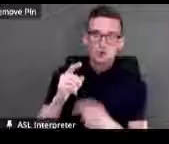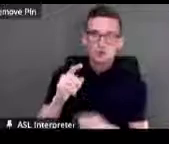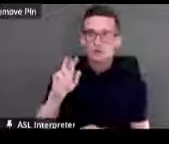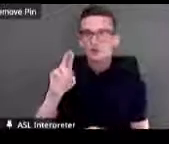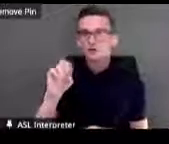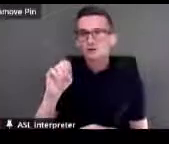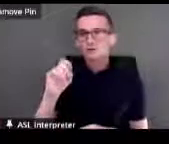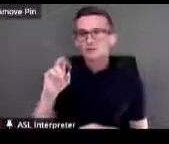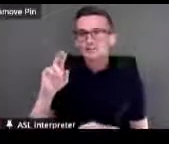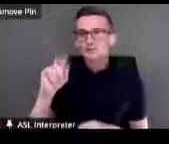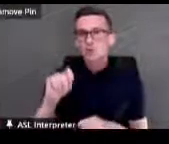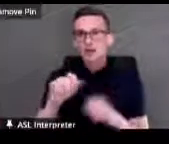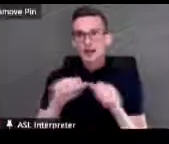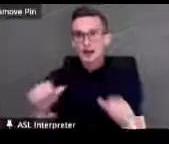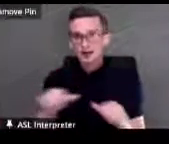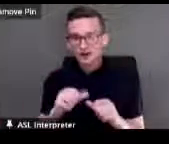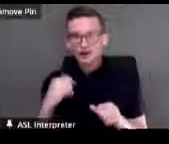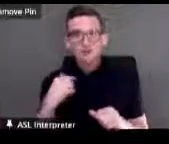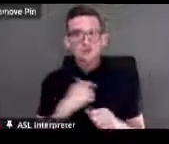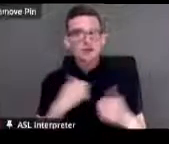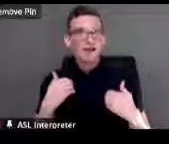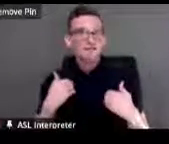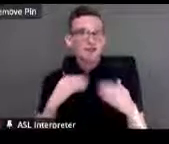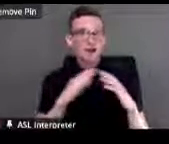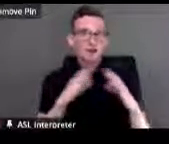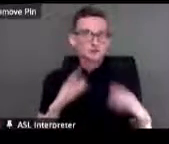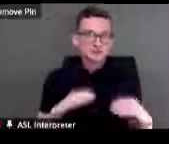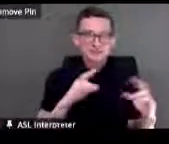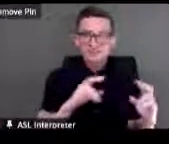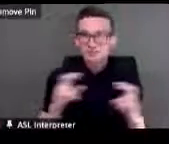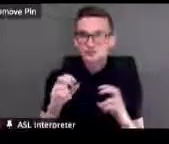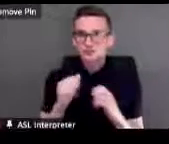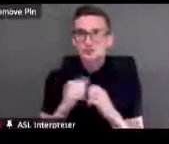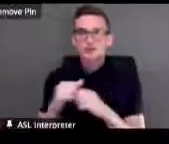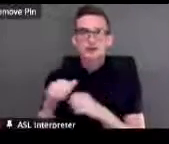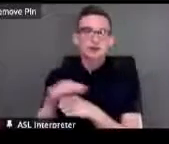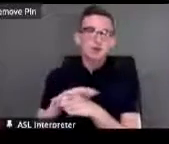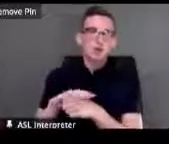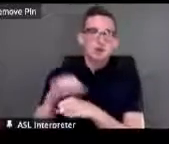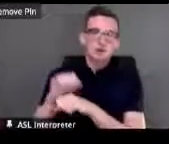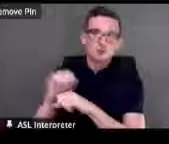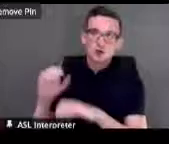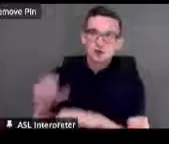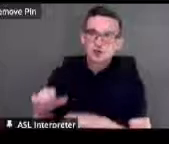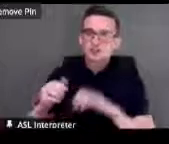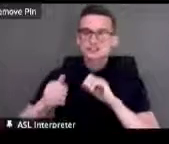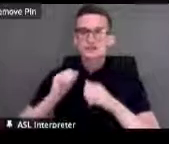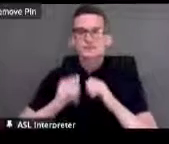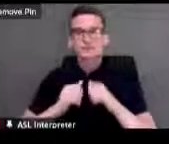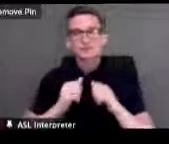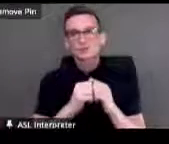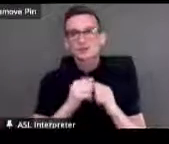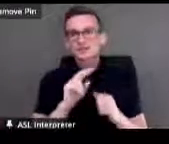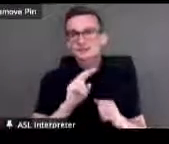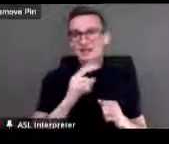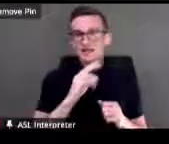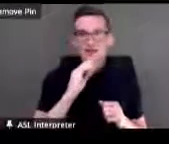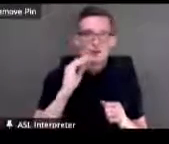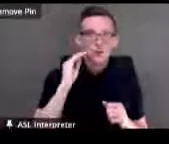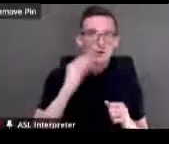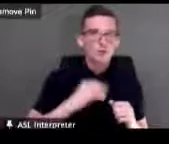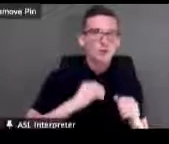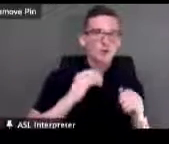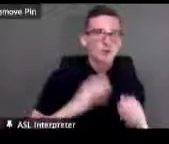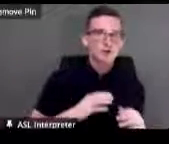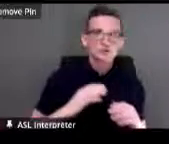we have housing issues with, the local workers competing with second homeowners, vacationers,